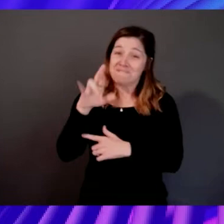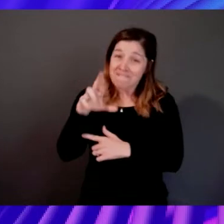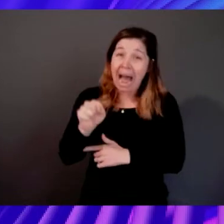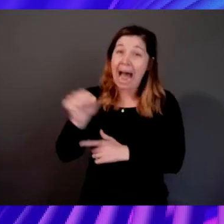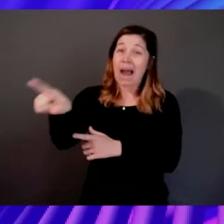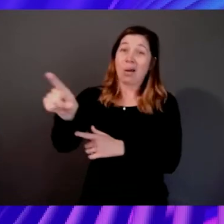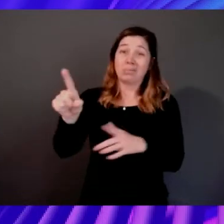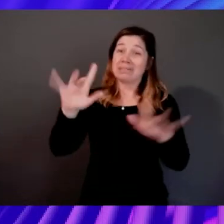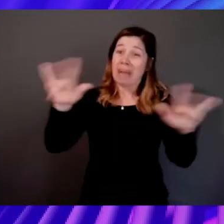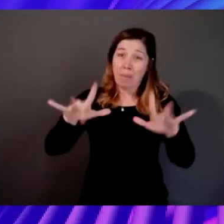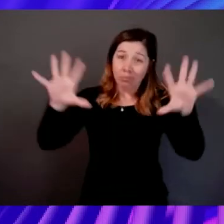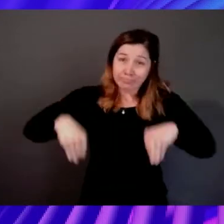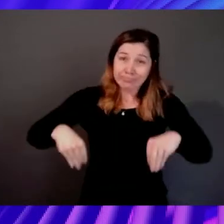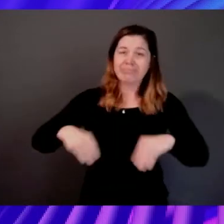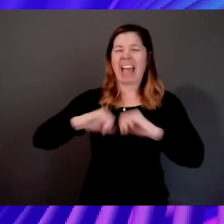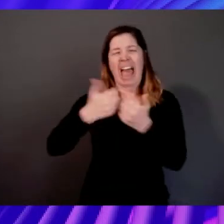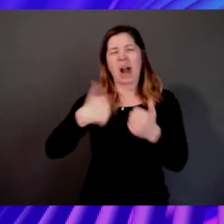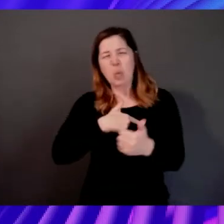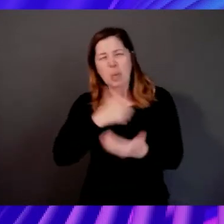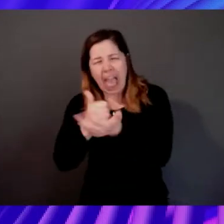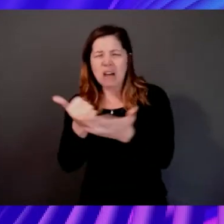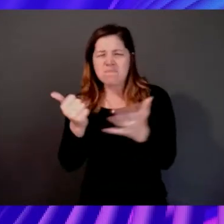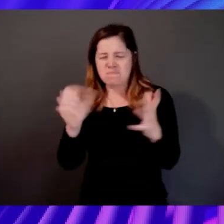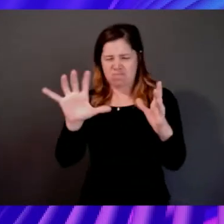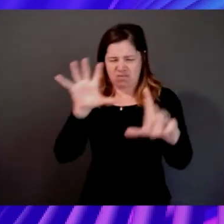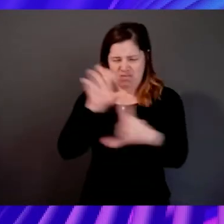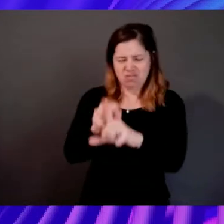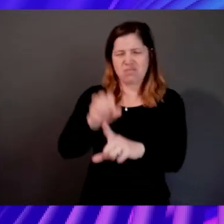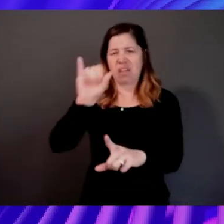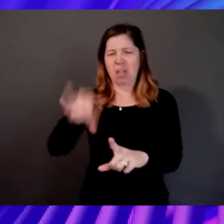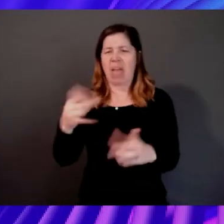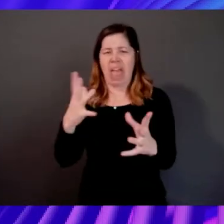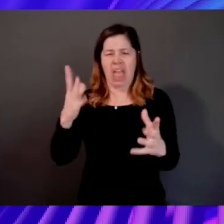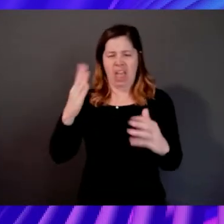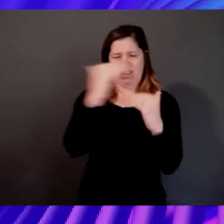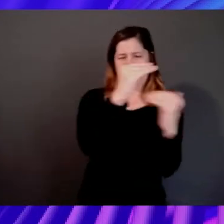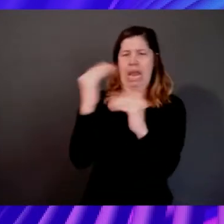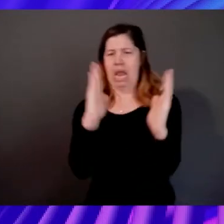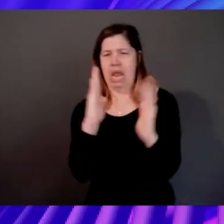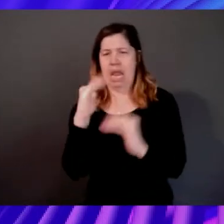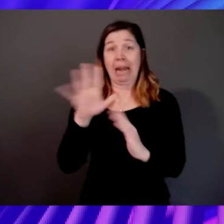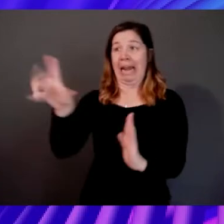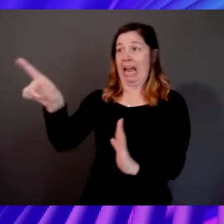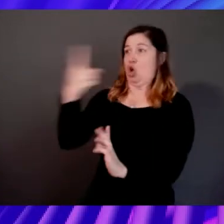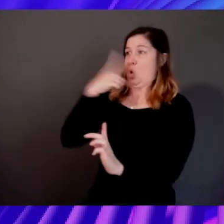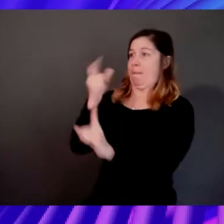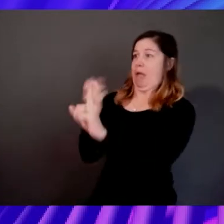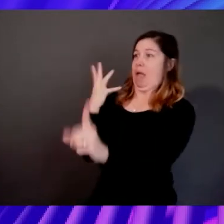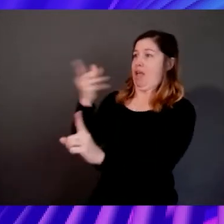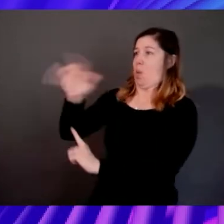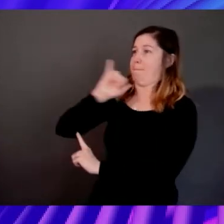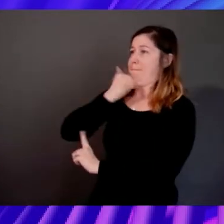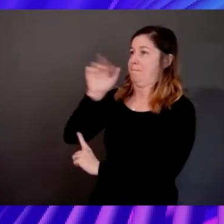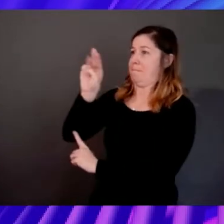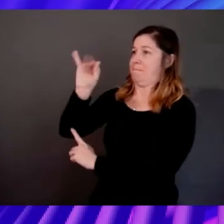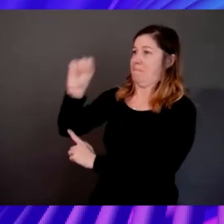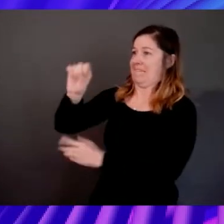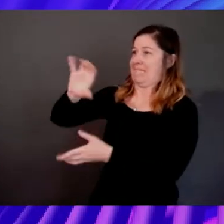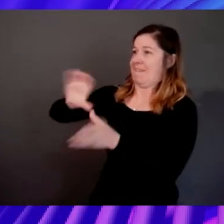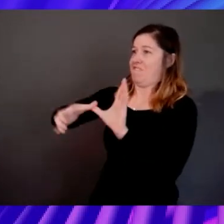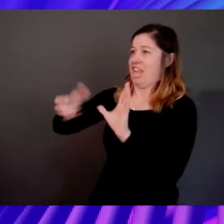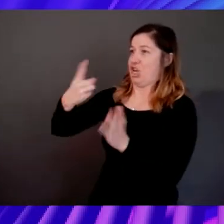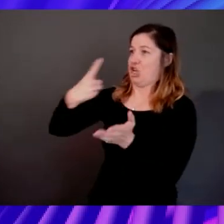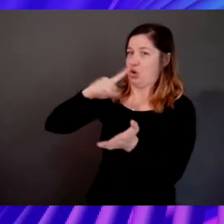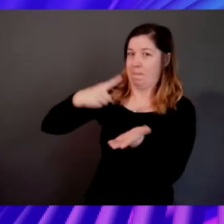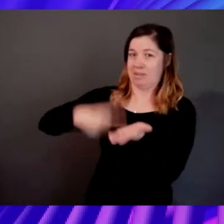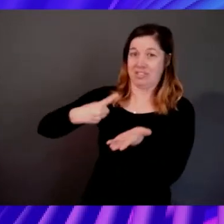soon enough and prevent that? I'd love just to say a few more words, if you could say more words about, you said the word misconfigured. Yeah. Hot topic in my world across the